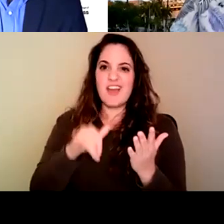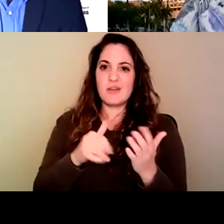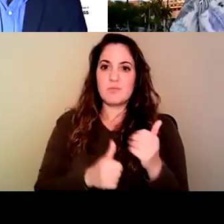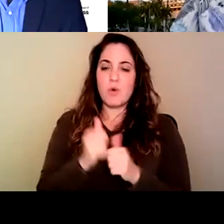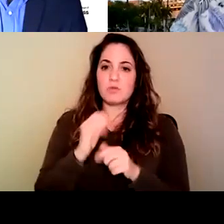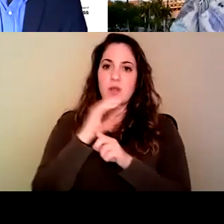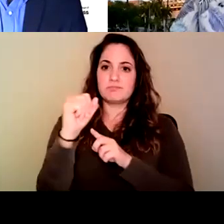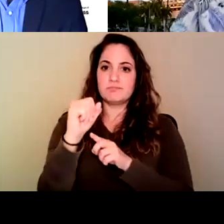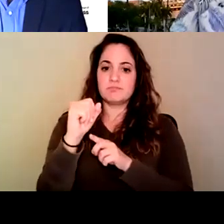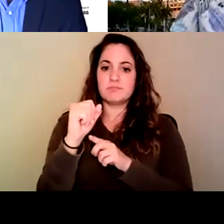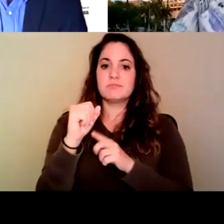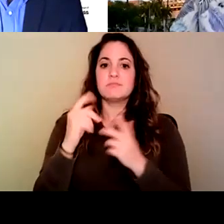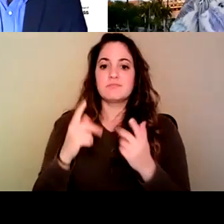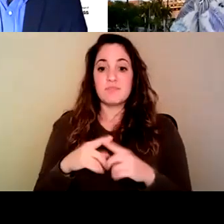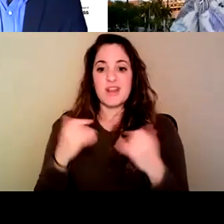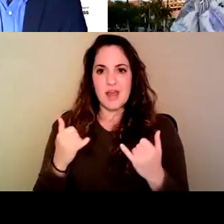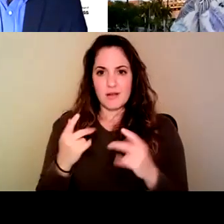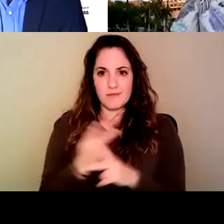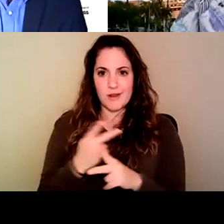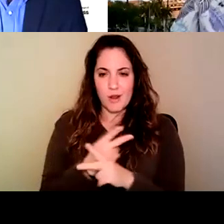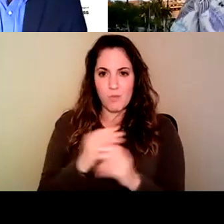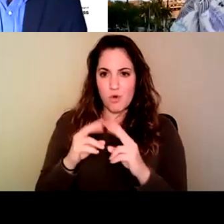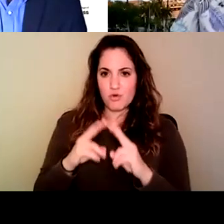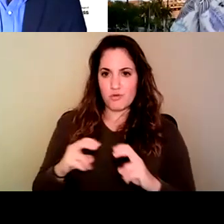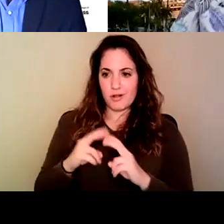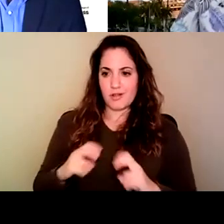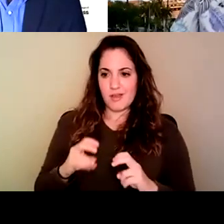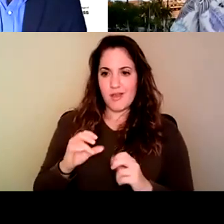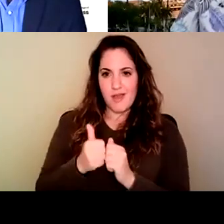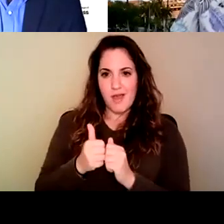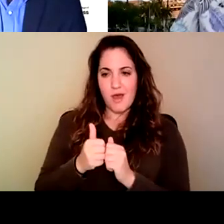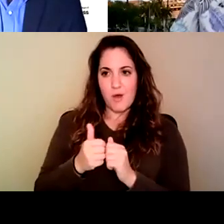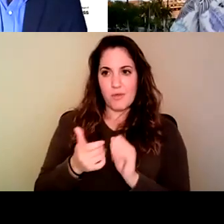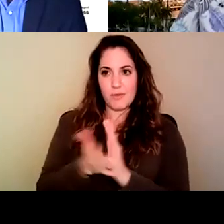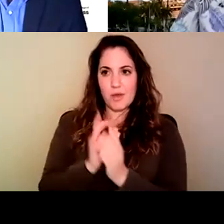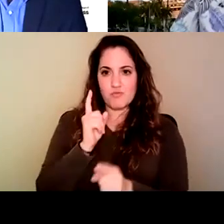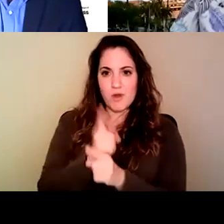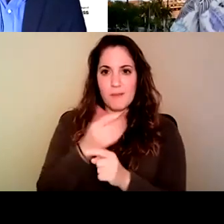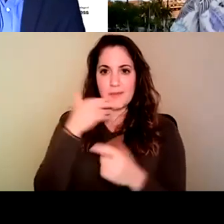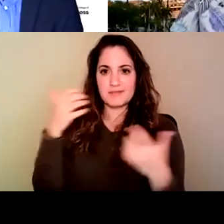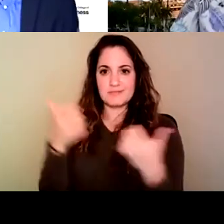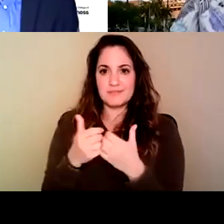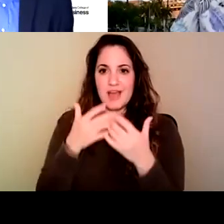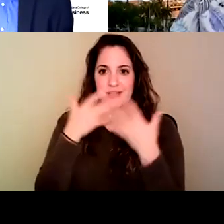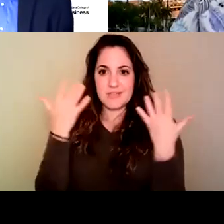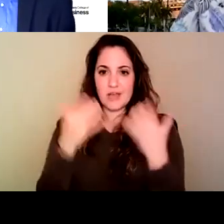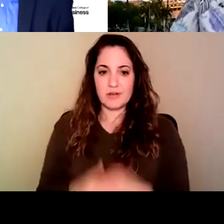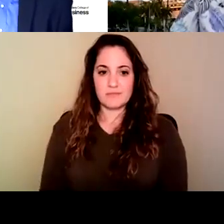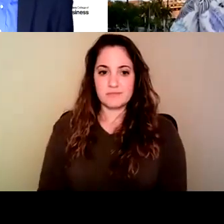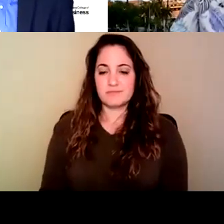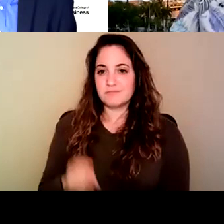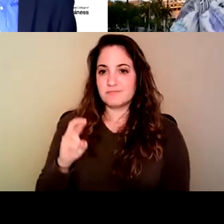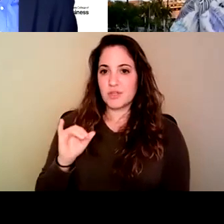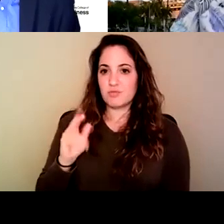really now need to think critically how to make it right for hospitality and not the other way around. That's an excellent point.